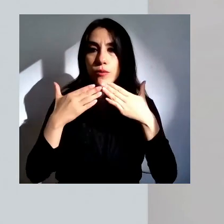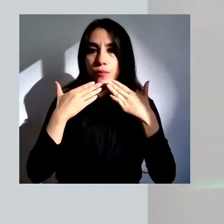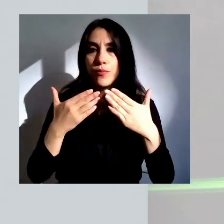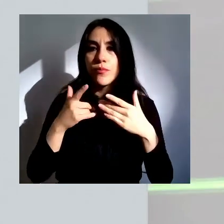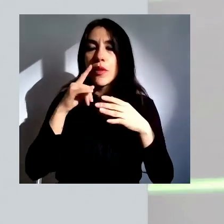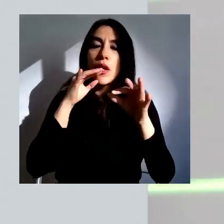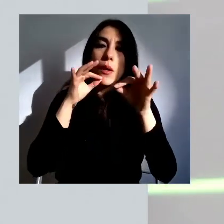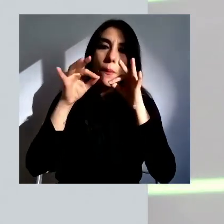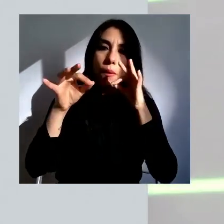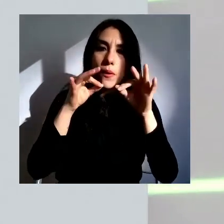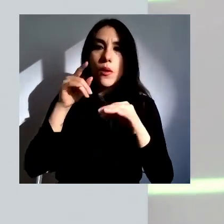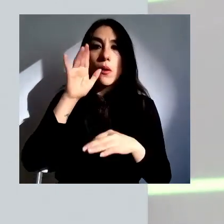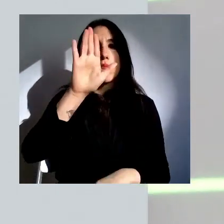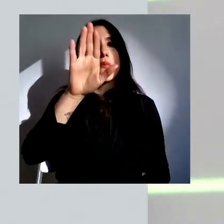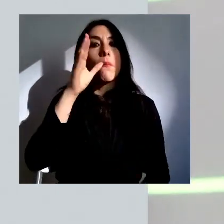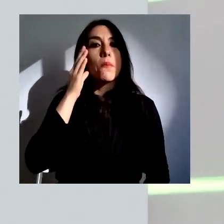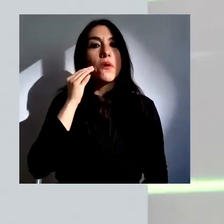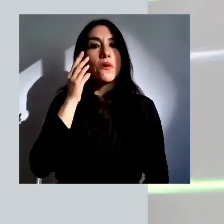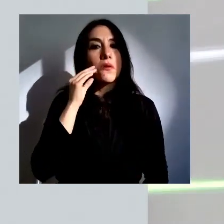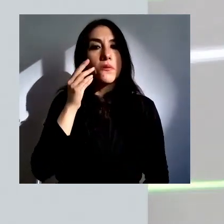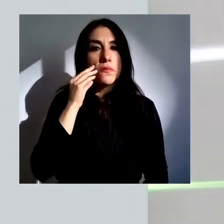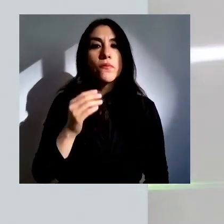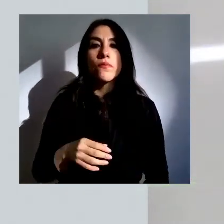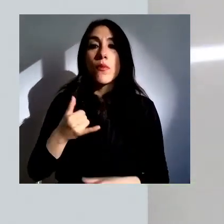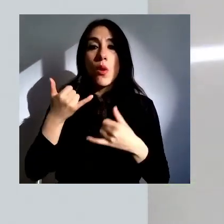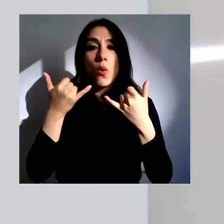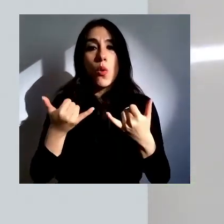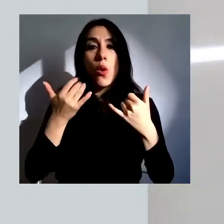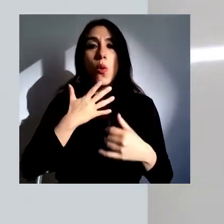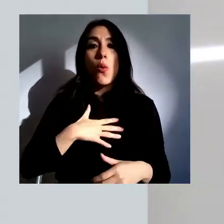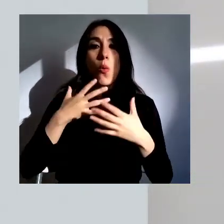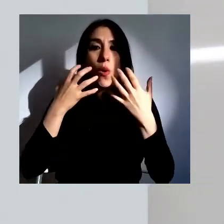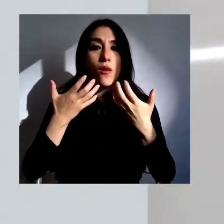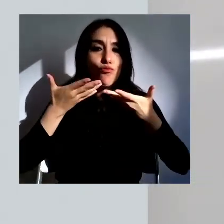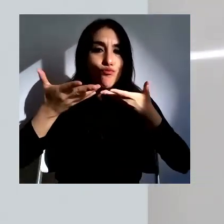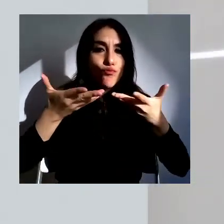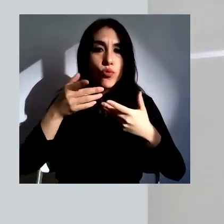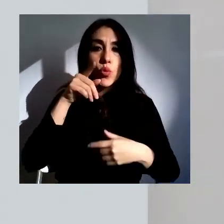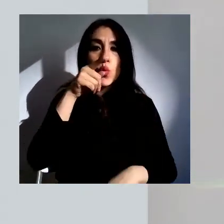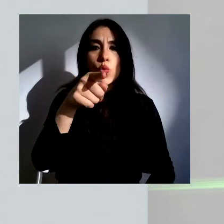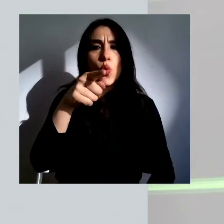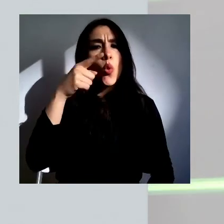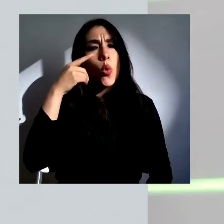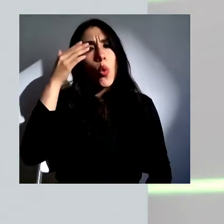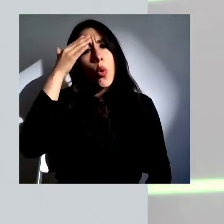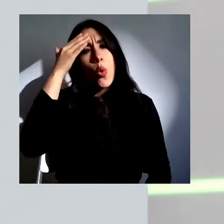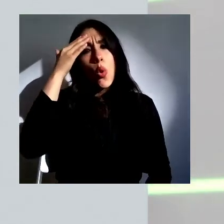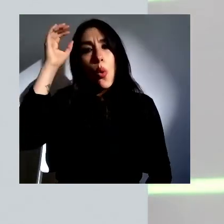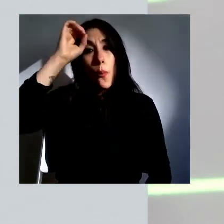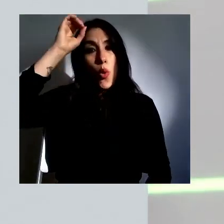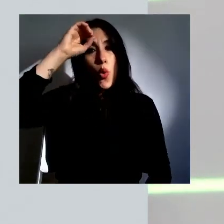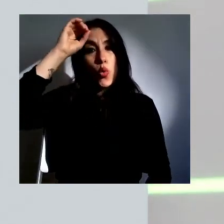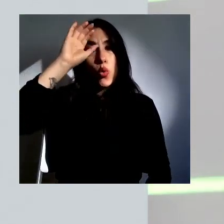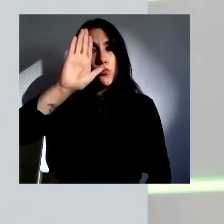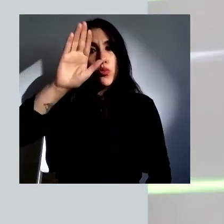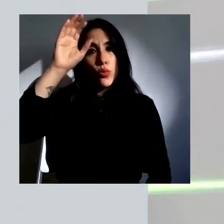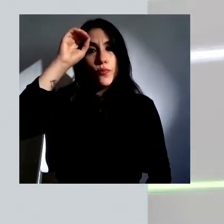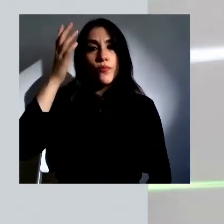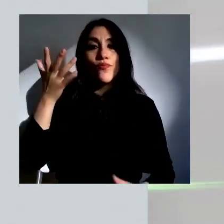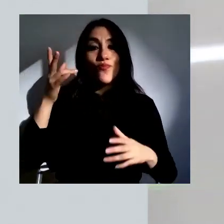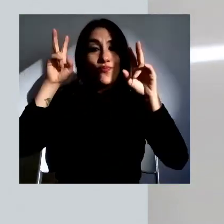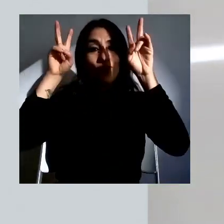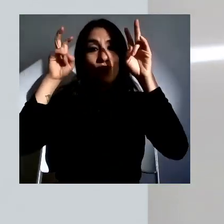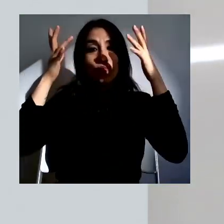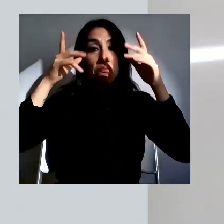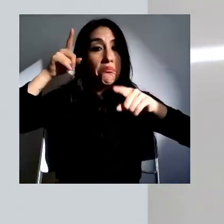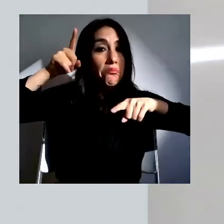Thank you very much again for sharing your experience, Susan. We want to talk to you and get your point of view on some